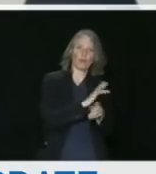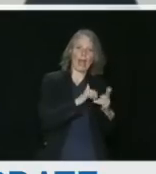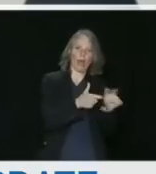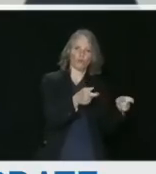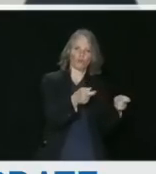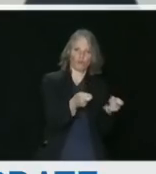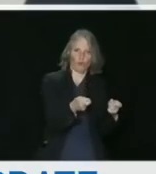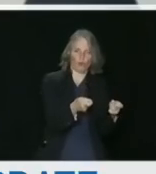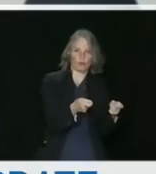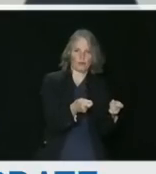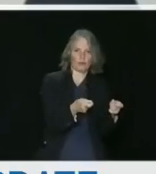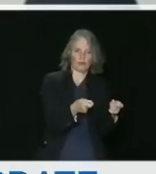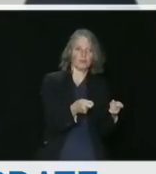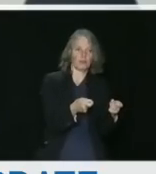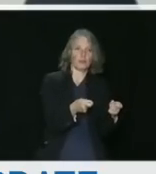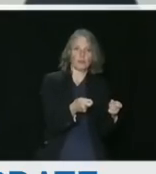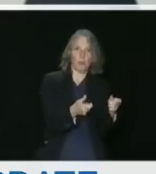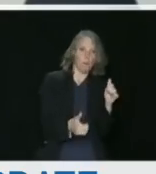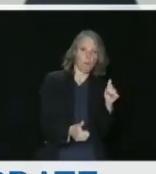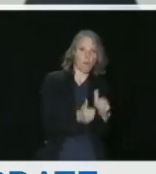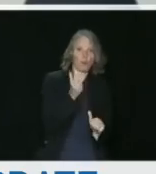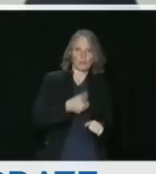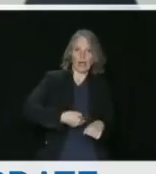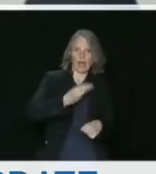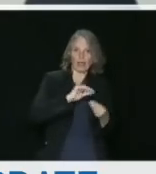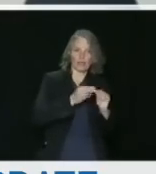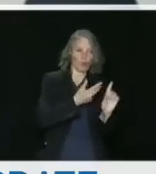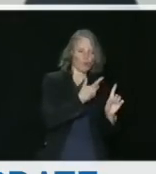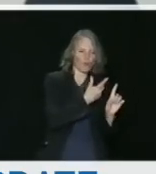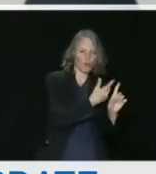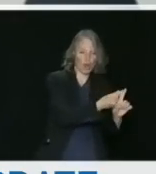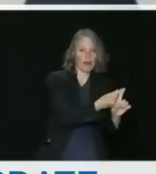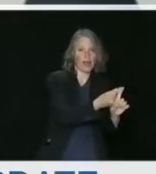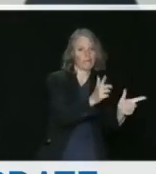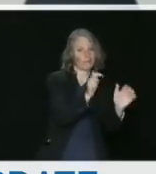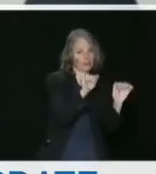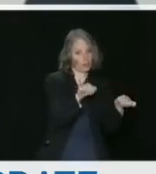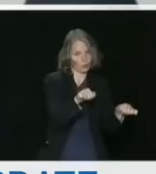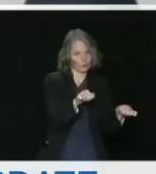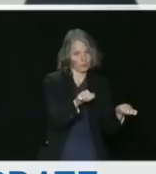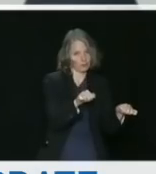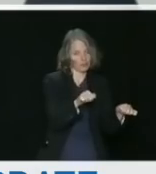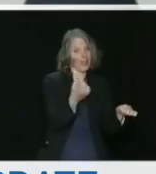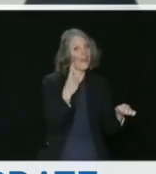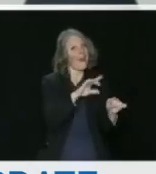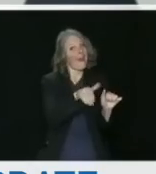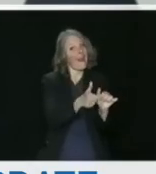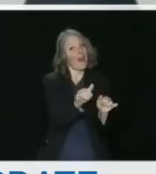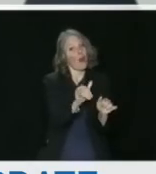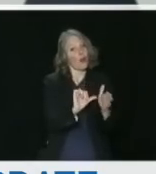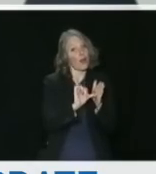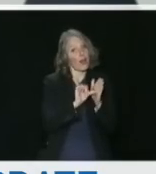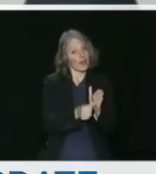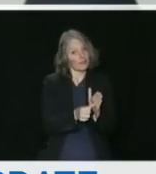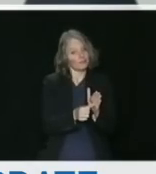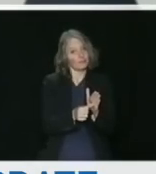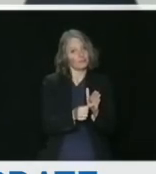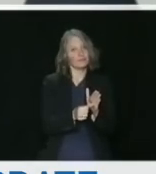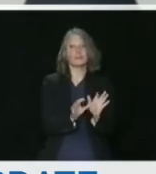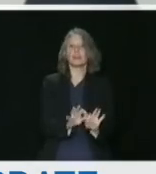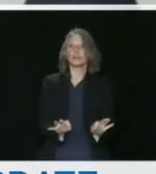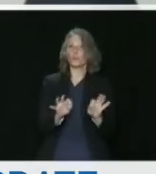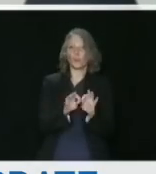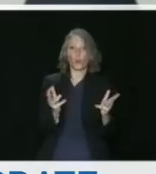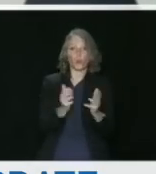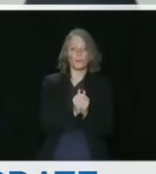the highest number of Canadians getting vaccinated as quickly as possible. But we also want to emphasize the fact that it's also important